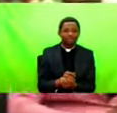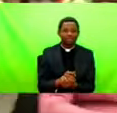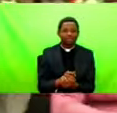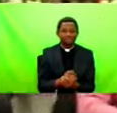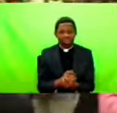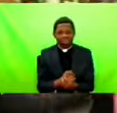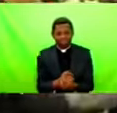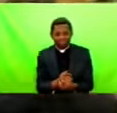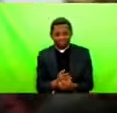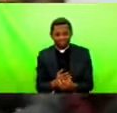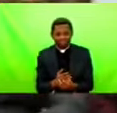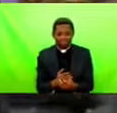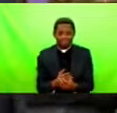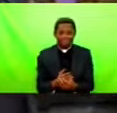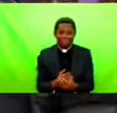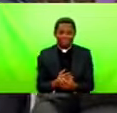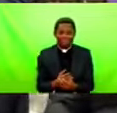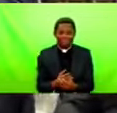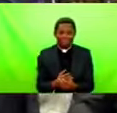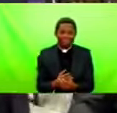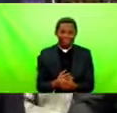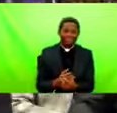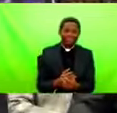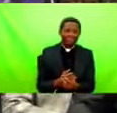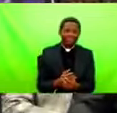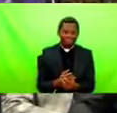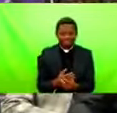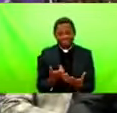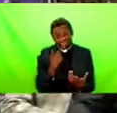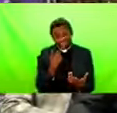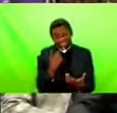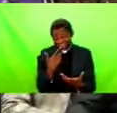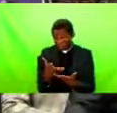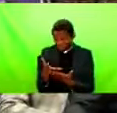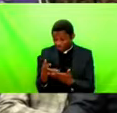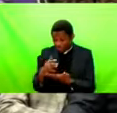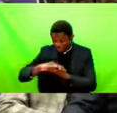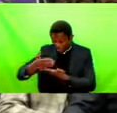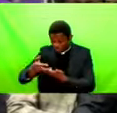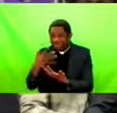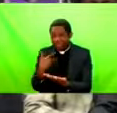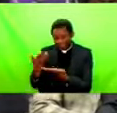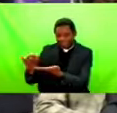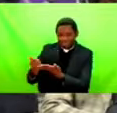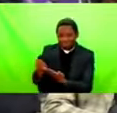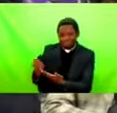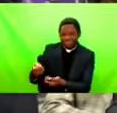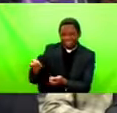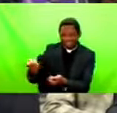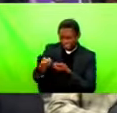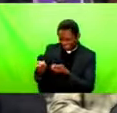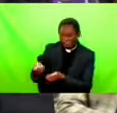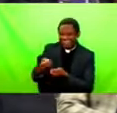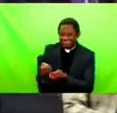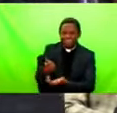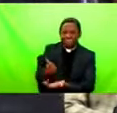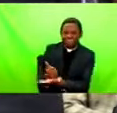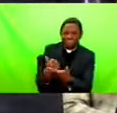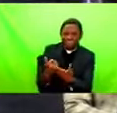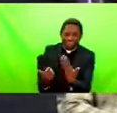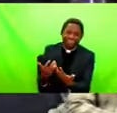Oh, at least to say thank you to you, let me carry it. Oh, I beg you.